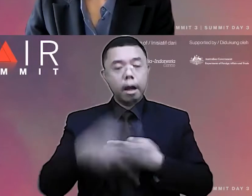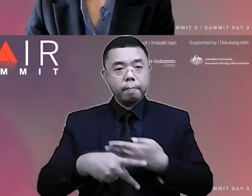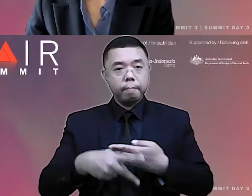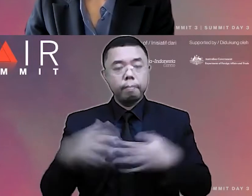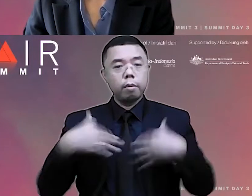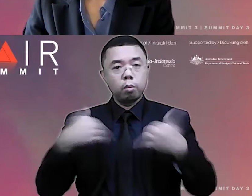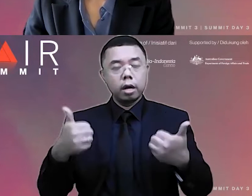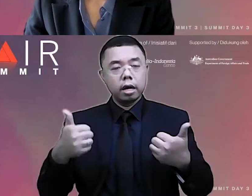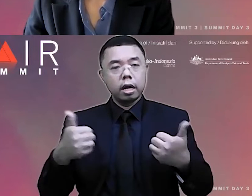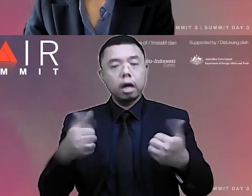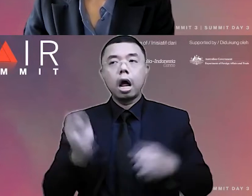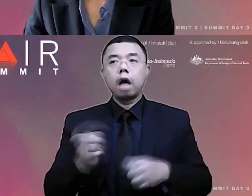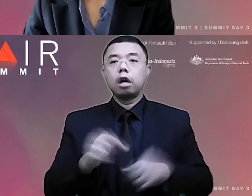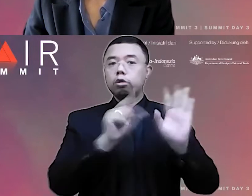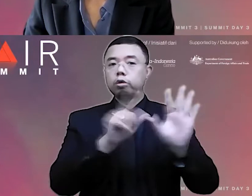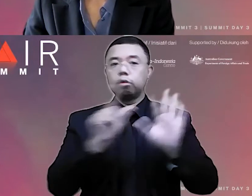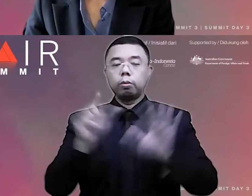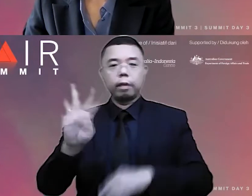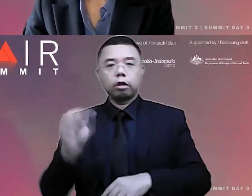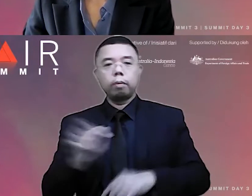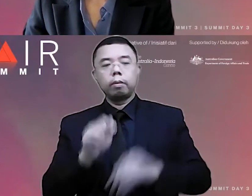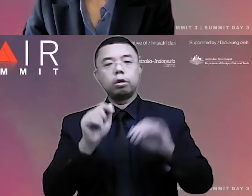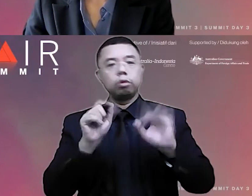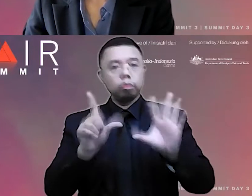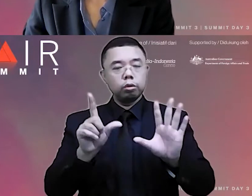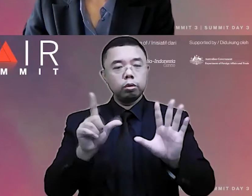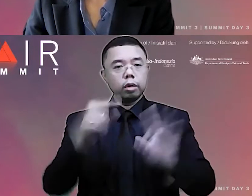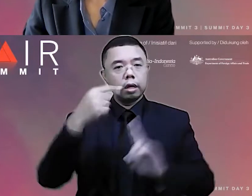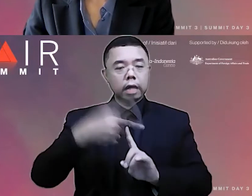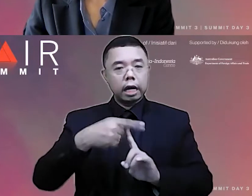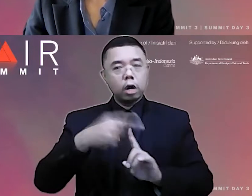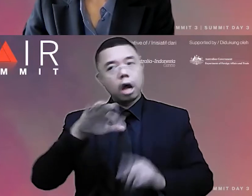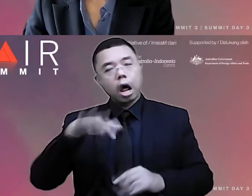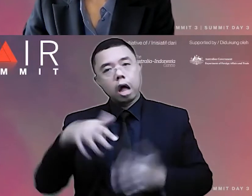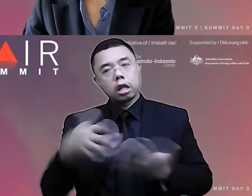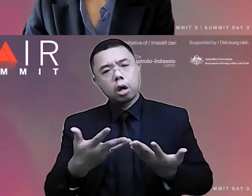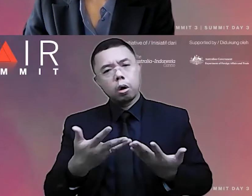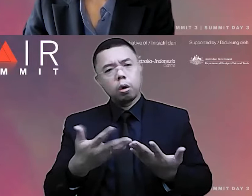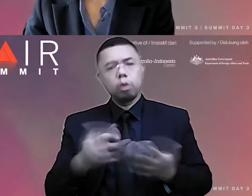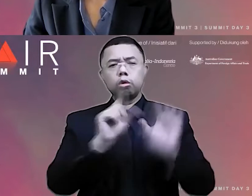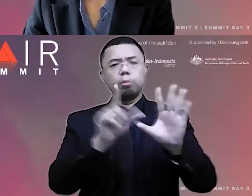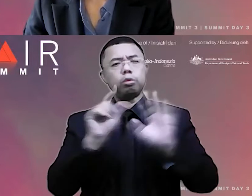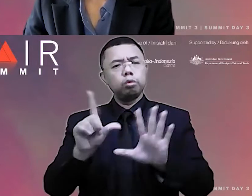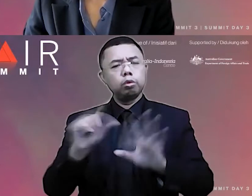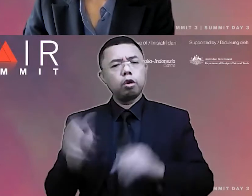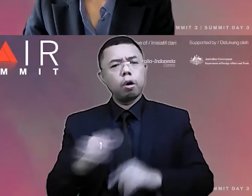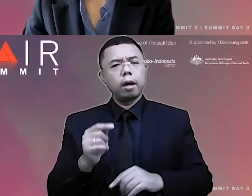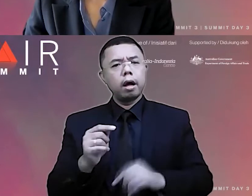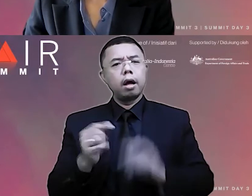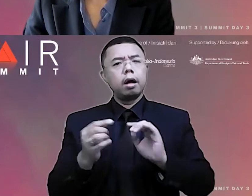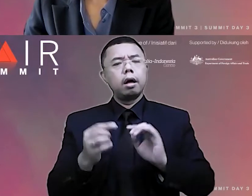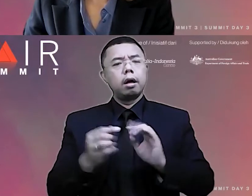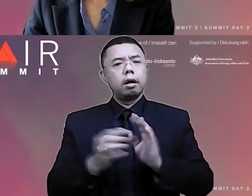774.7 trillion, or about 77 billion Australian dollar. Increase compared to the realization of the 2020 is about